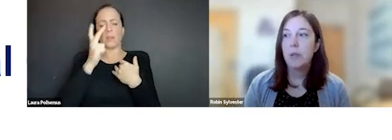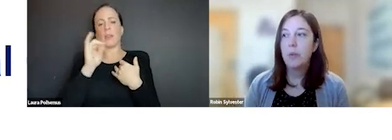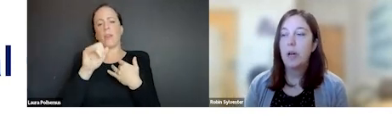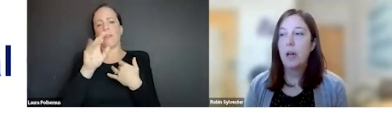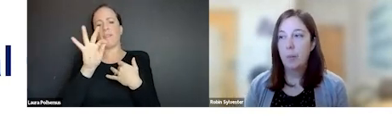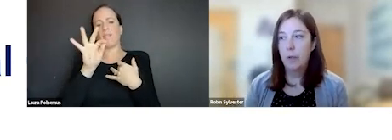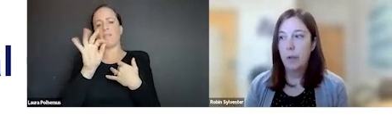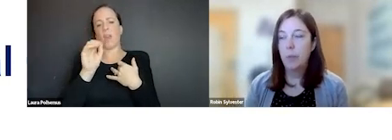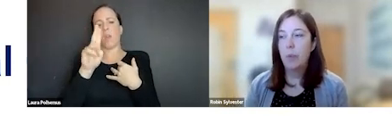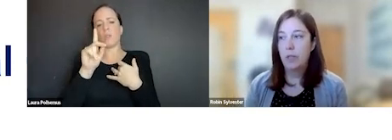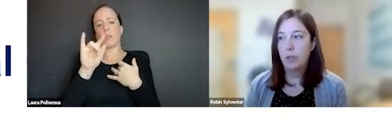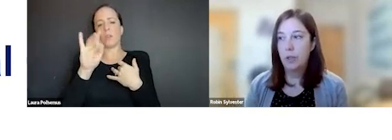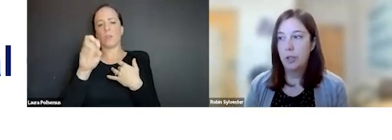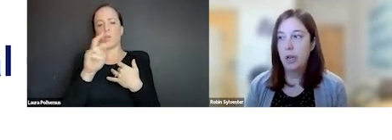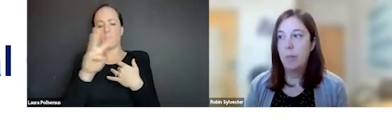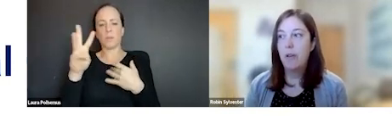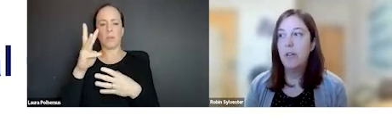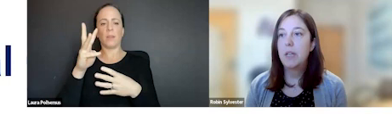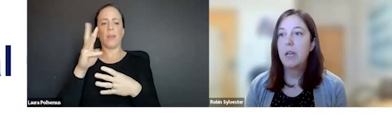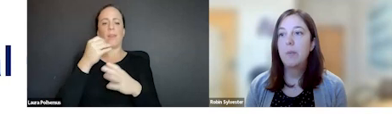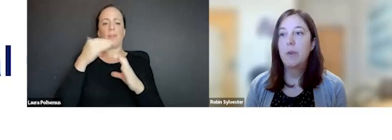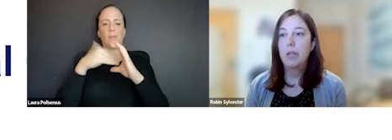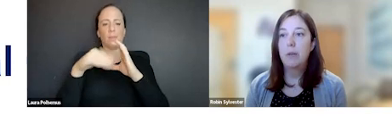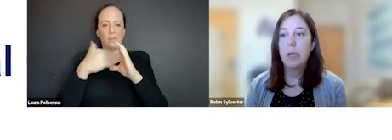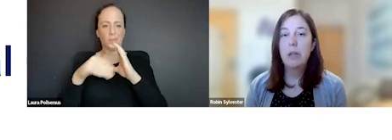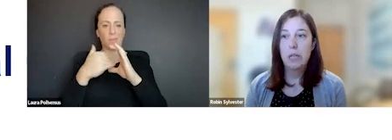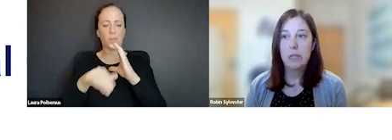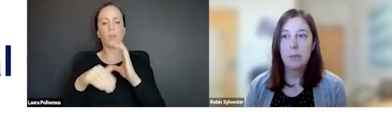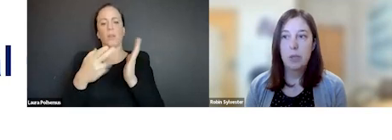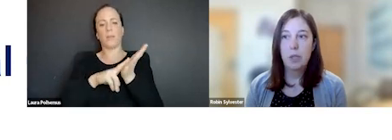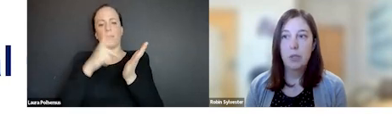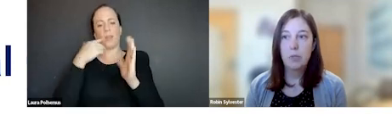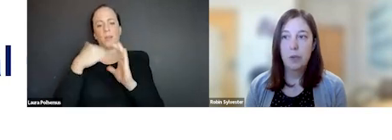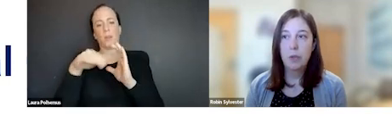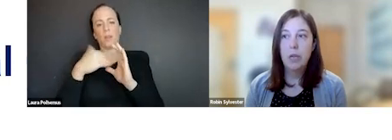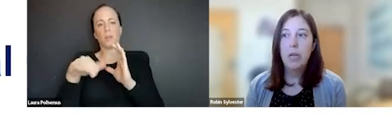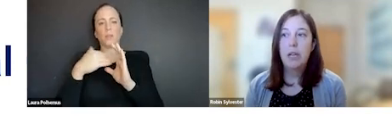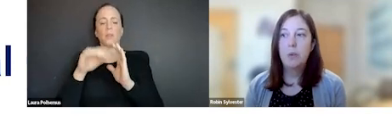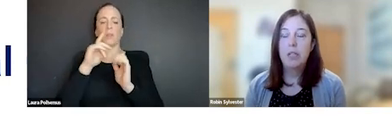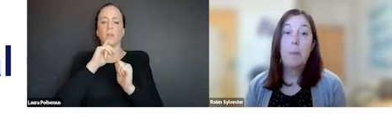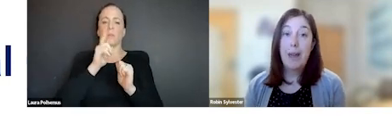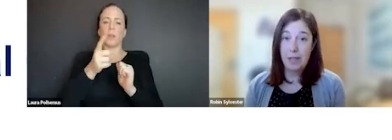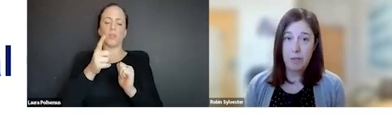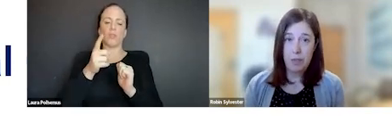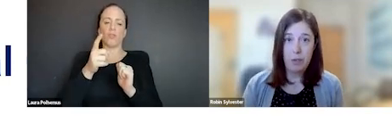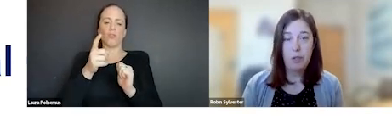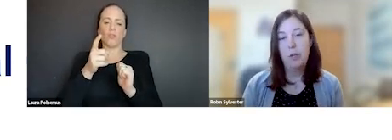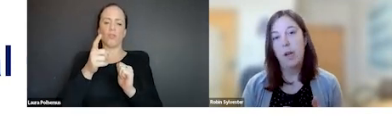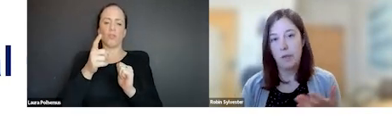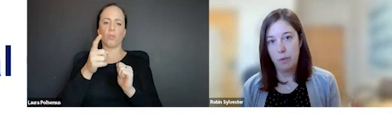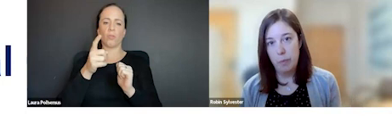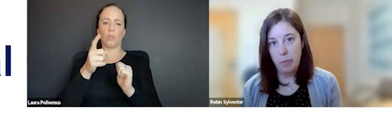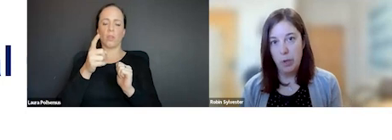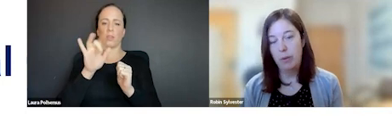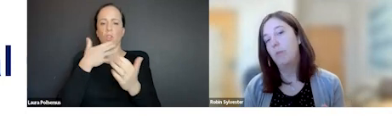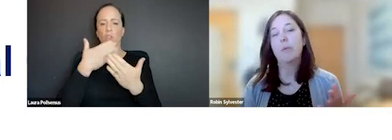is also a helpful way to search. I find signing up for email lists especially useful as a way to passively search. So I don't